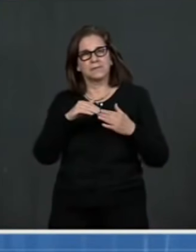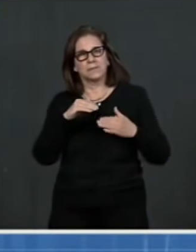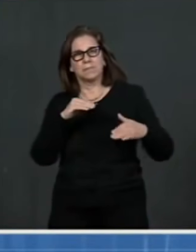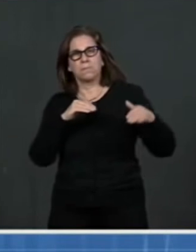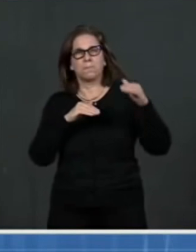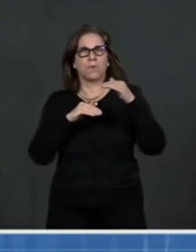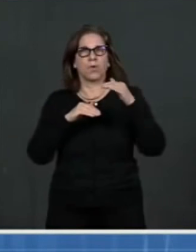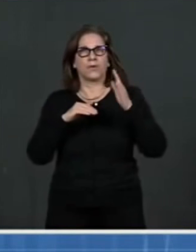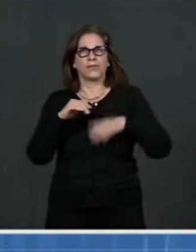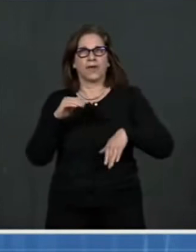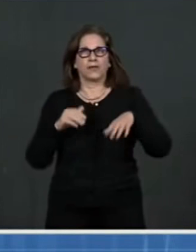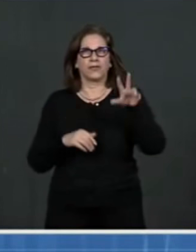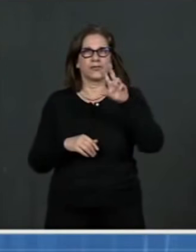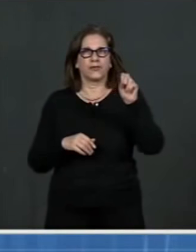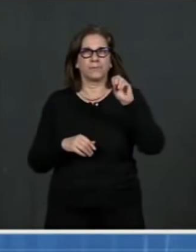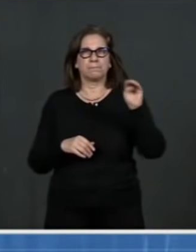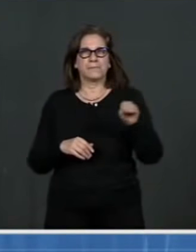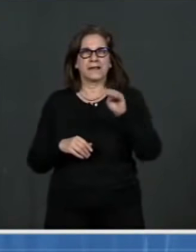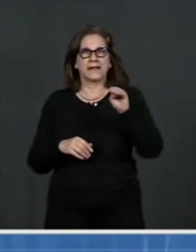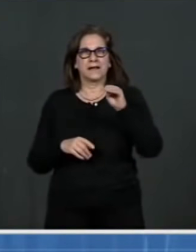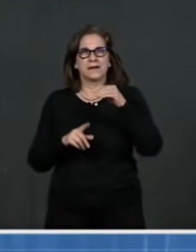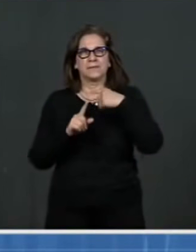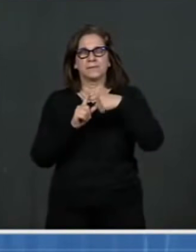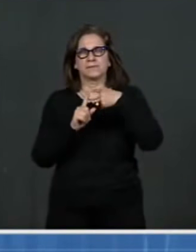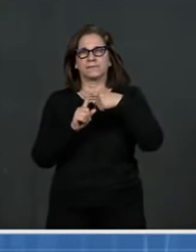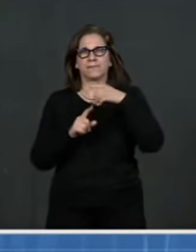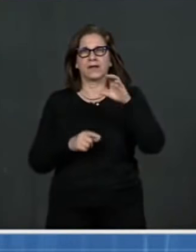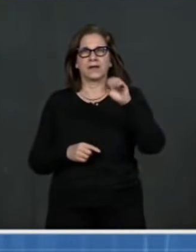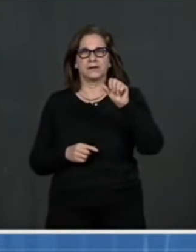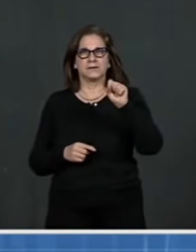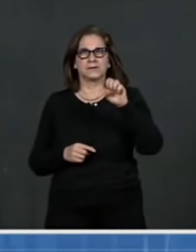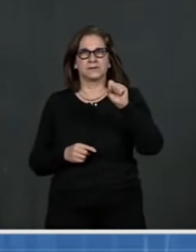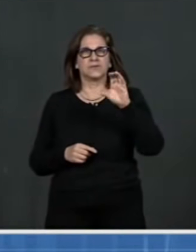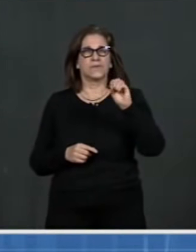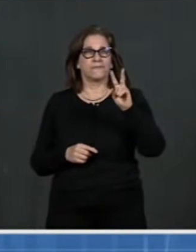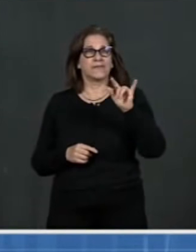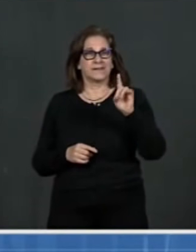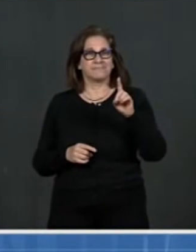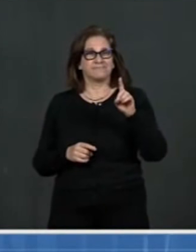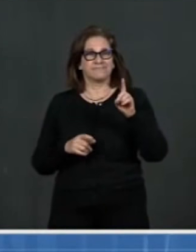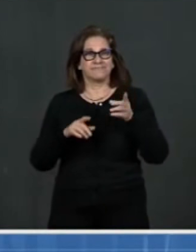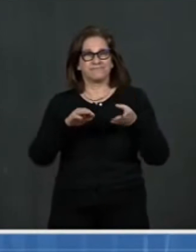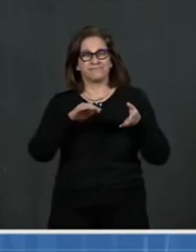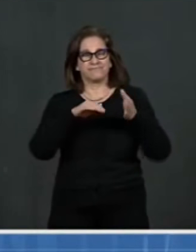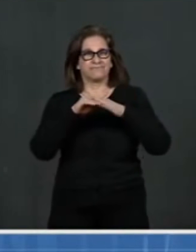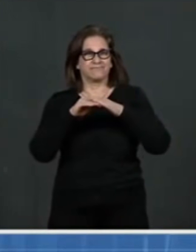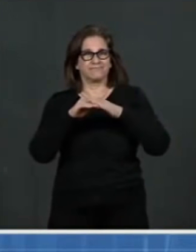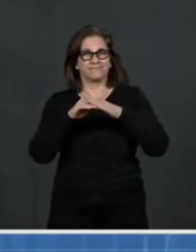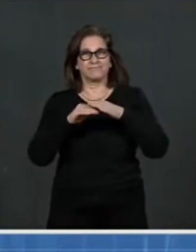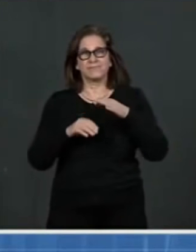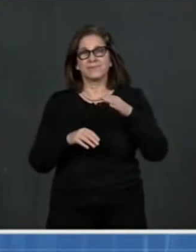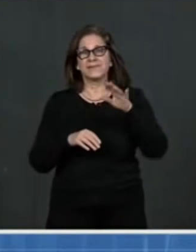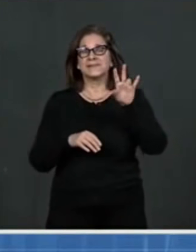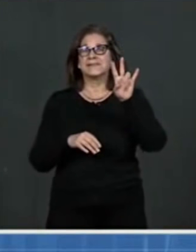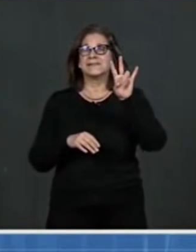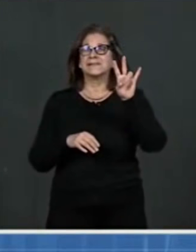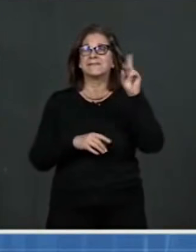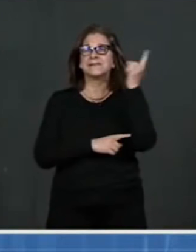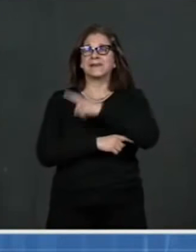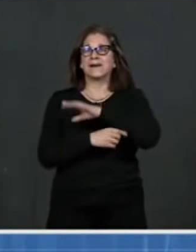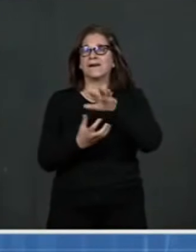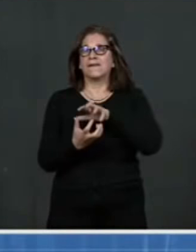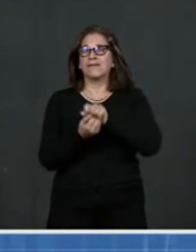COVID-19. CDC's most recent data show that the 7-day average of new cases is slightly less